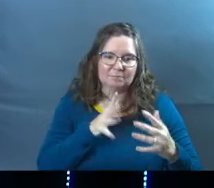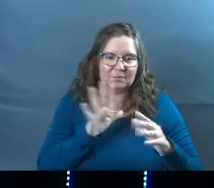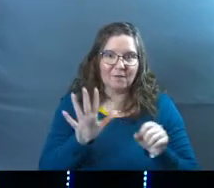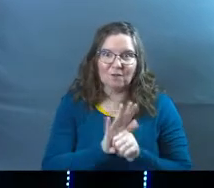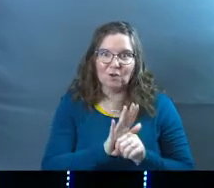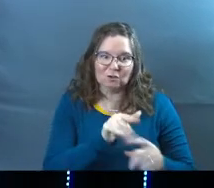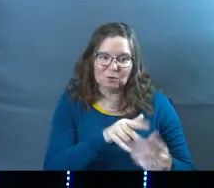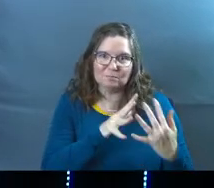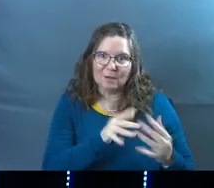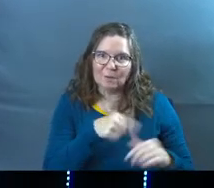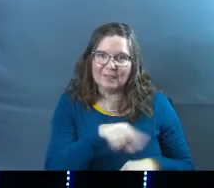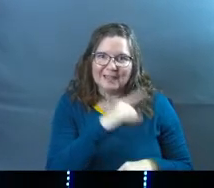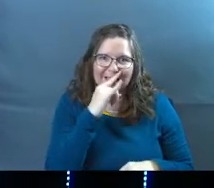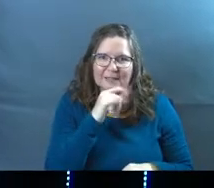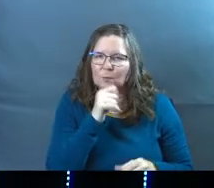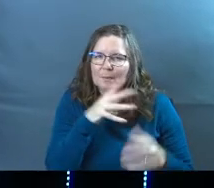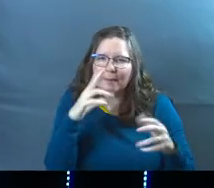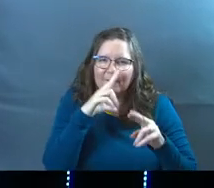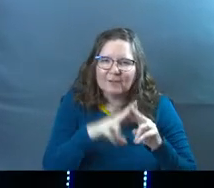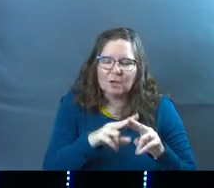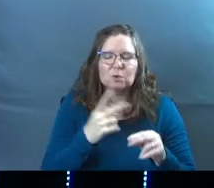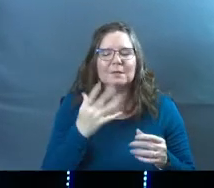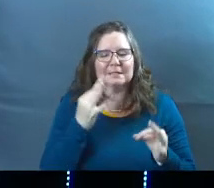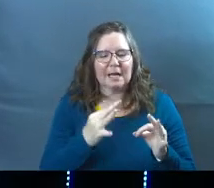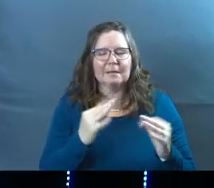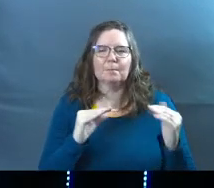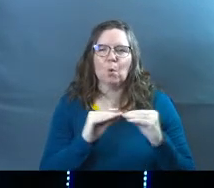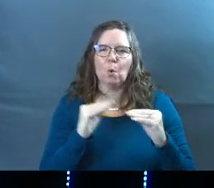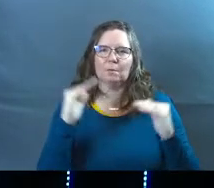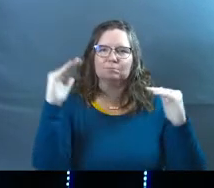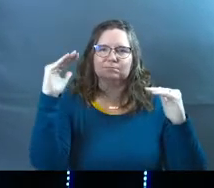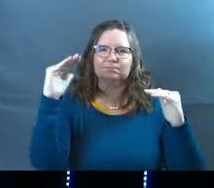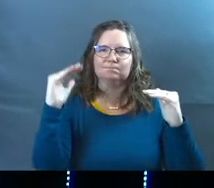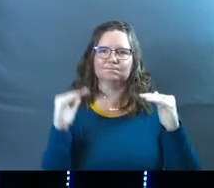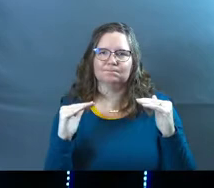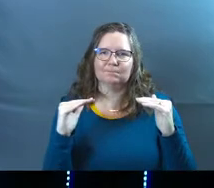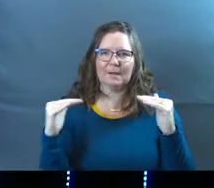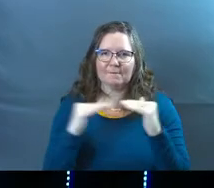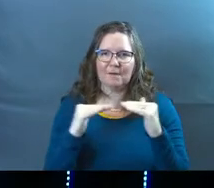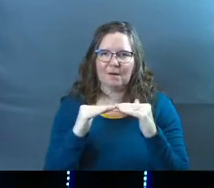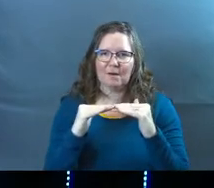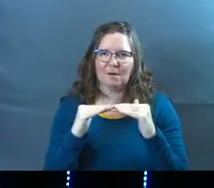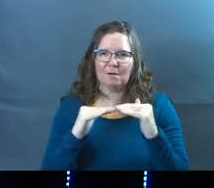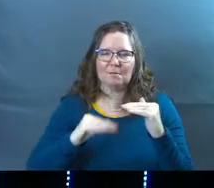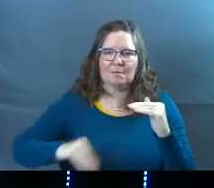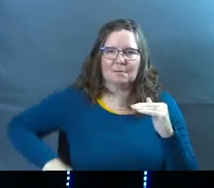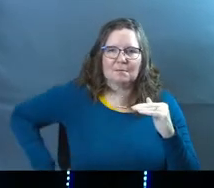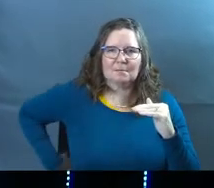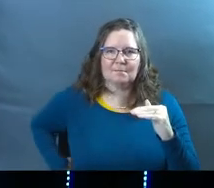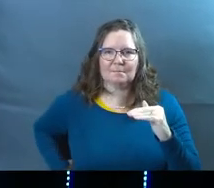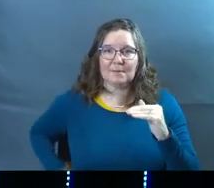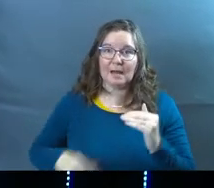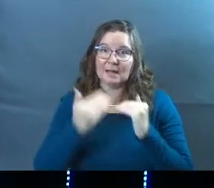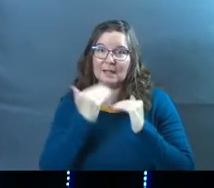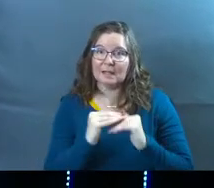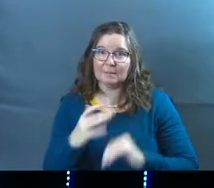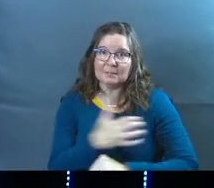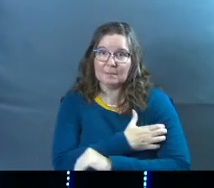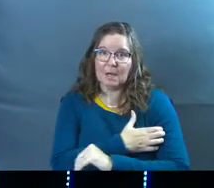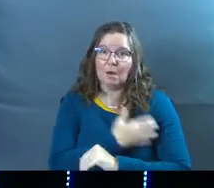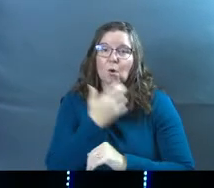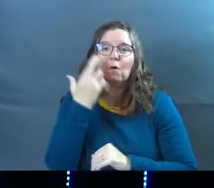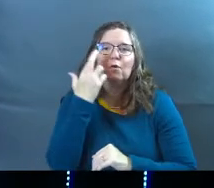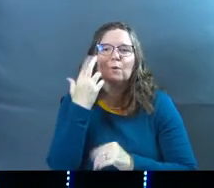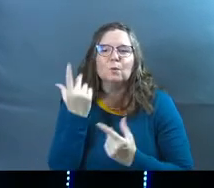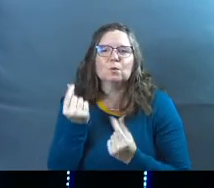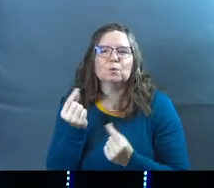would it? So he puts one hand behind his back. He chooses, makes a conscious choice to limit his power for the purpose of what